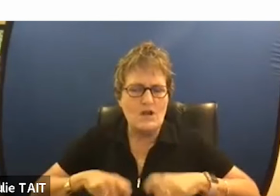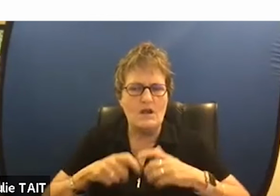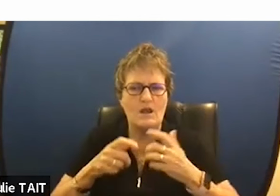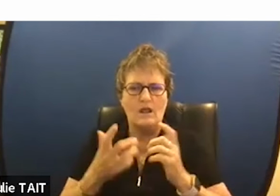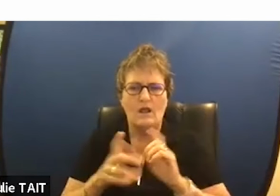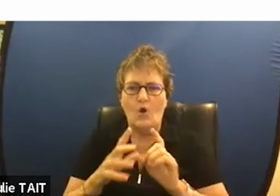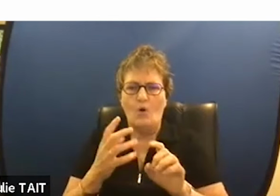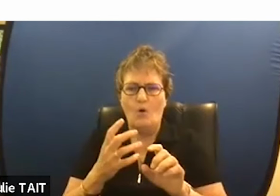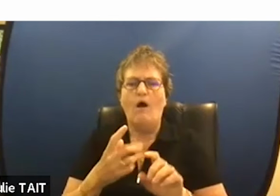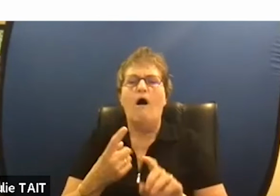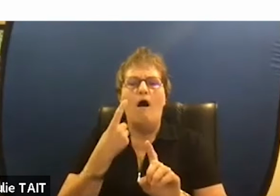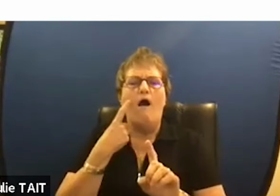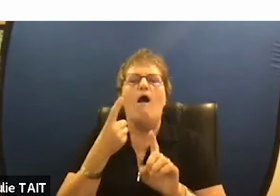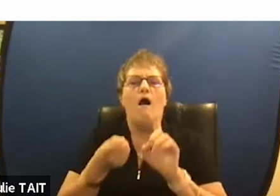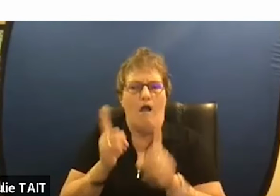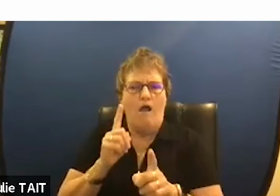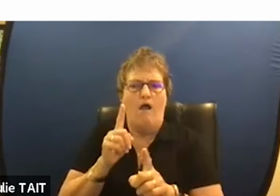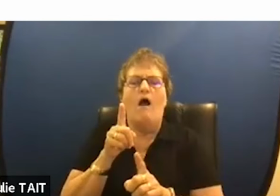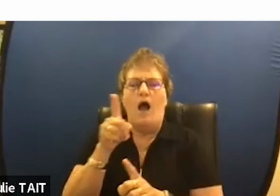easily identified by students.